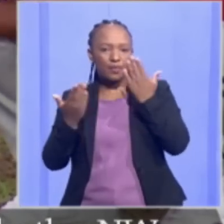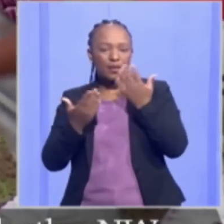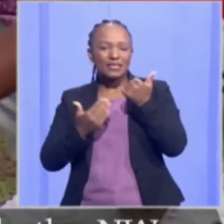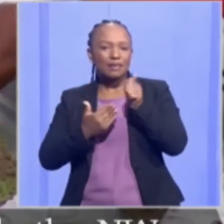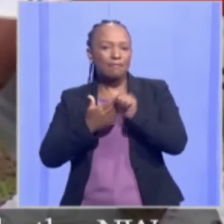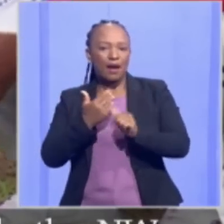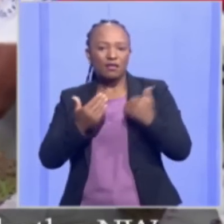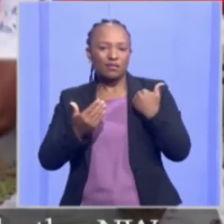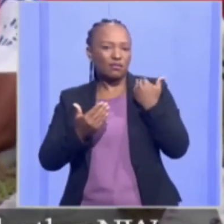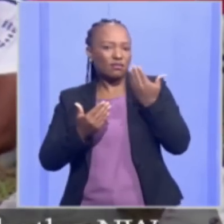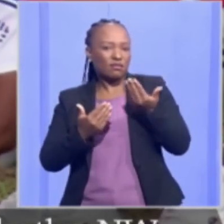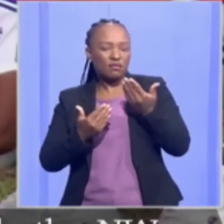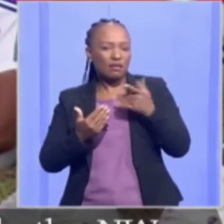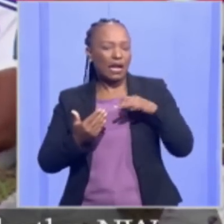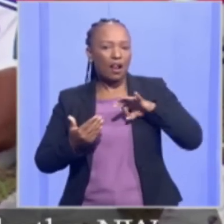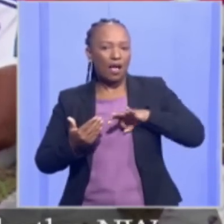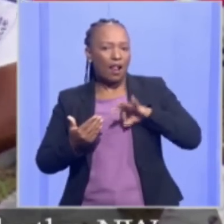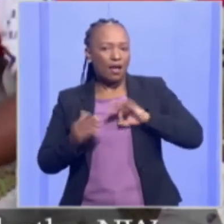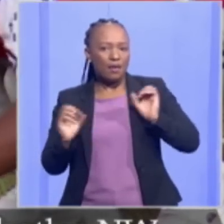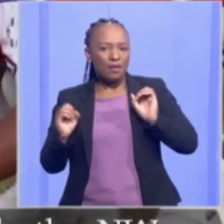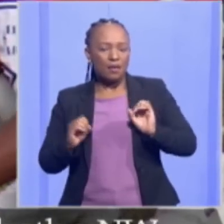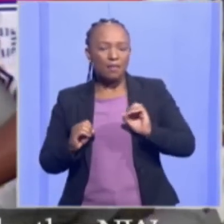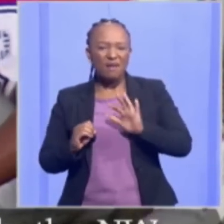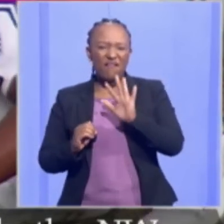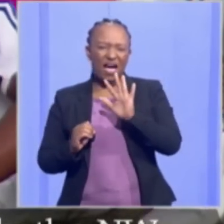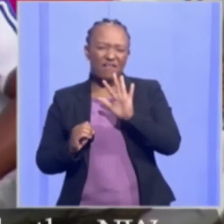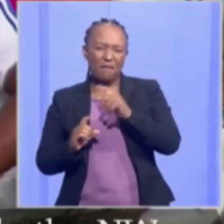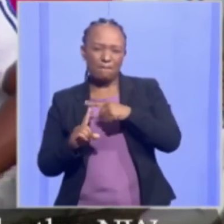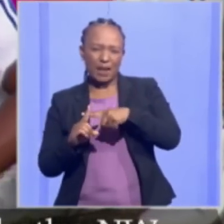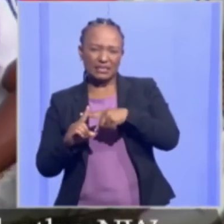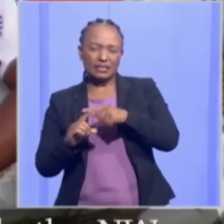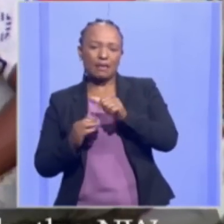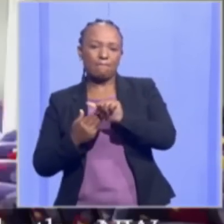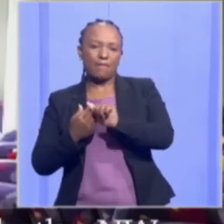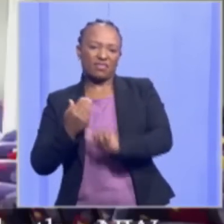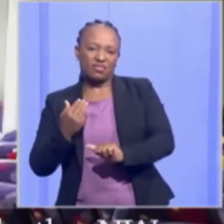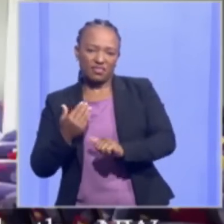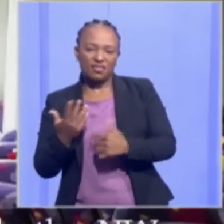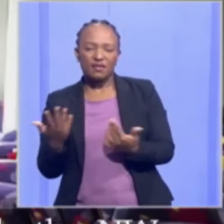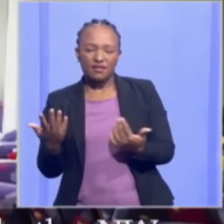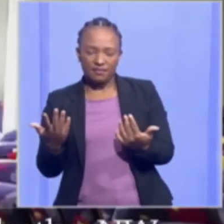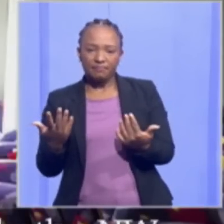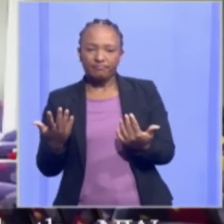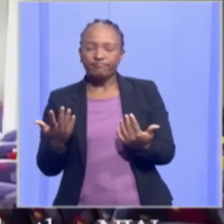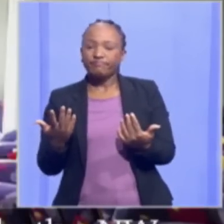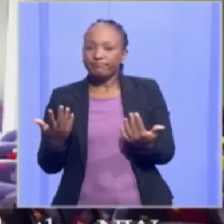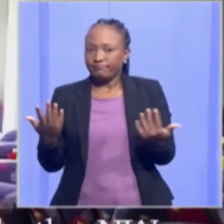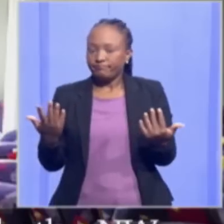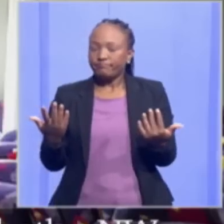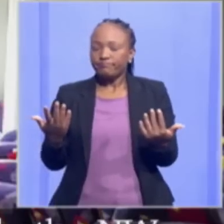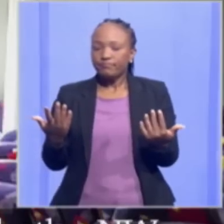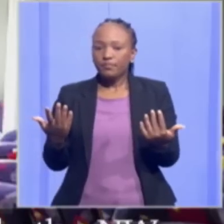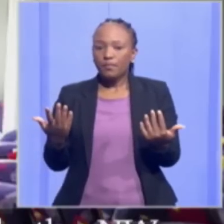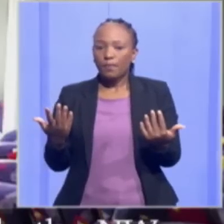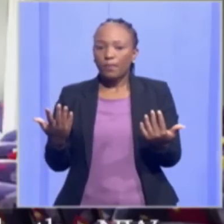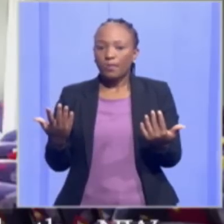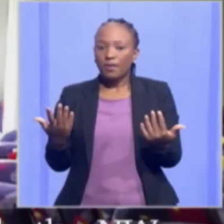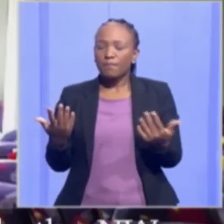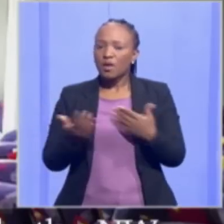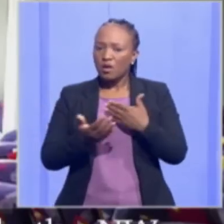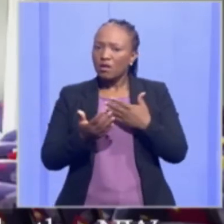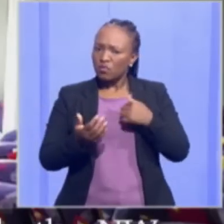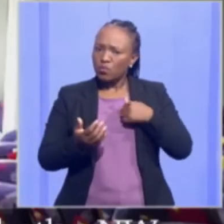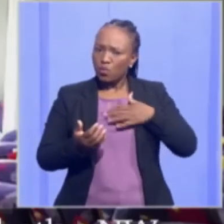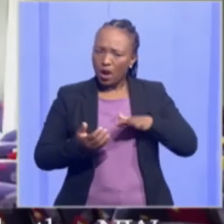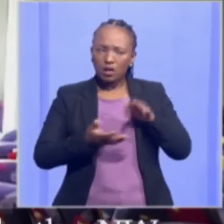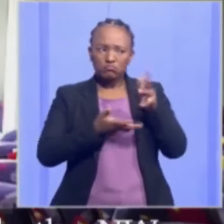salaries ba ba re kolotang tsone 5+ e ba re kolotang yona but we are willing gore re ka engage le bona